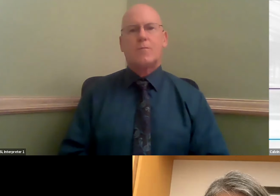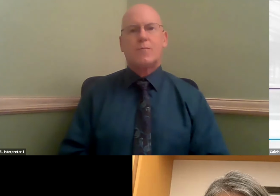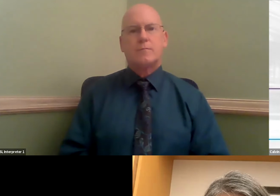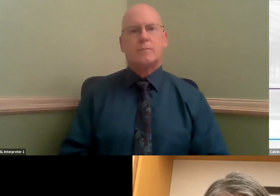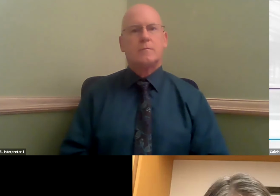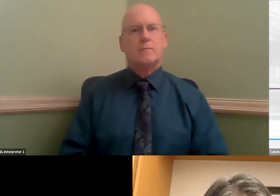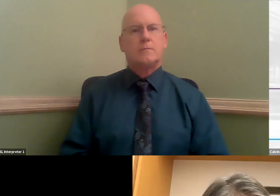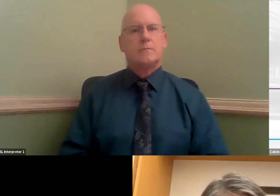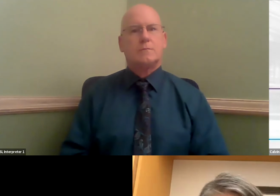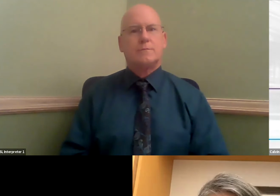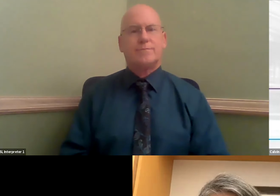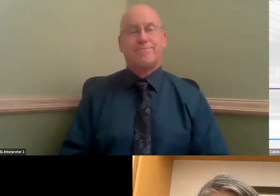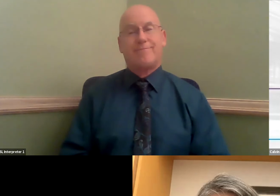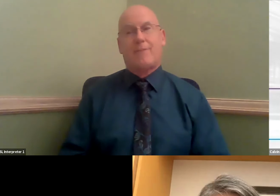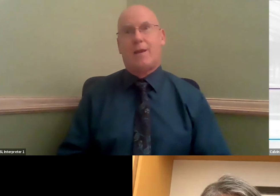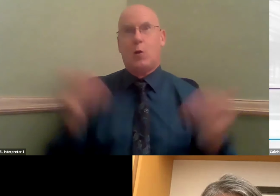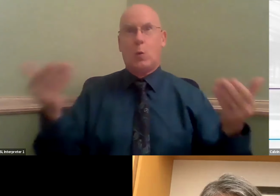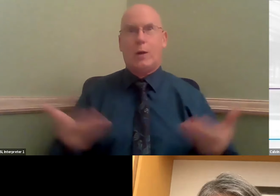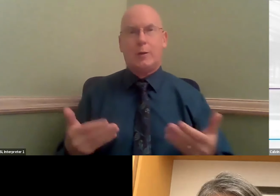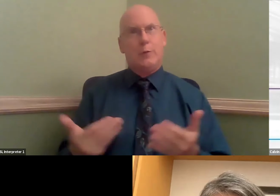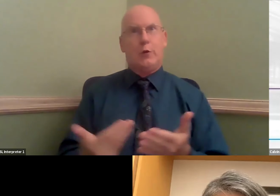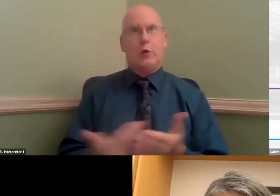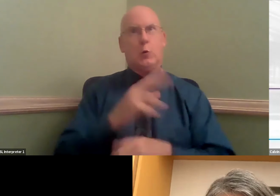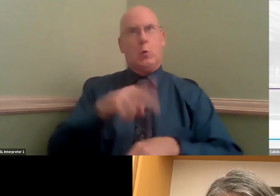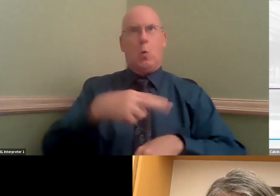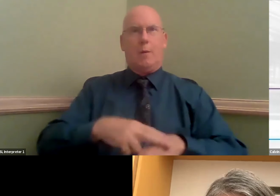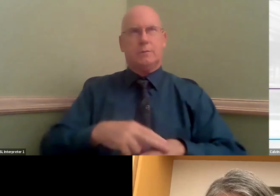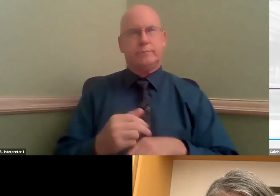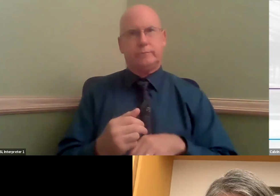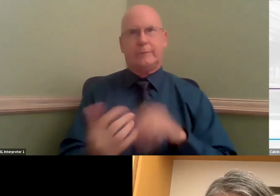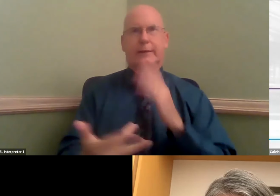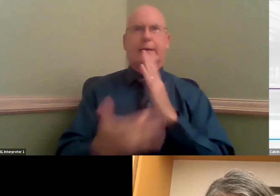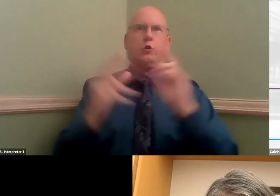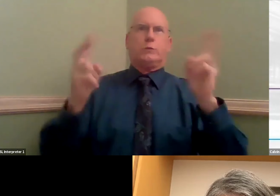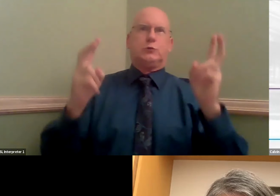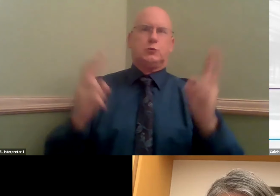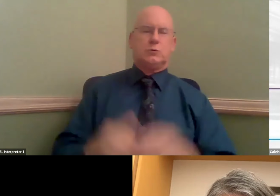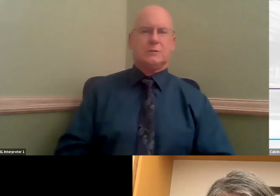Our new normal dealing with this.